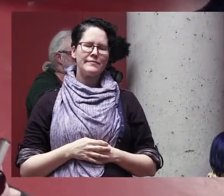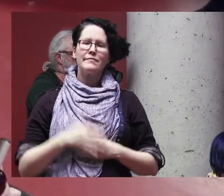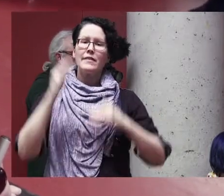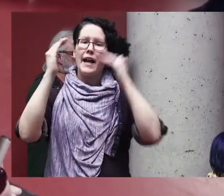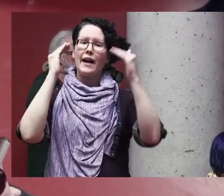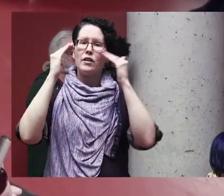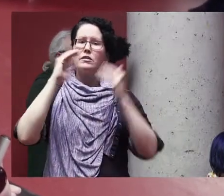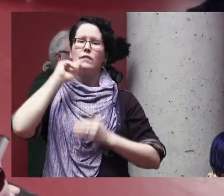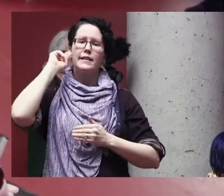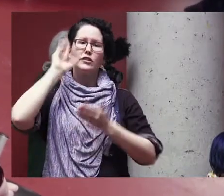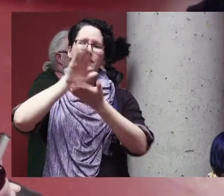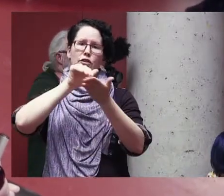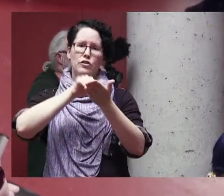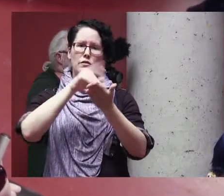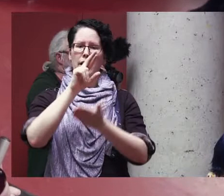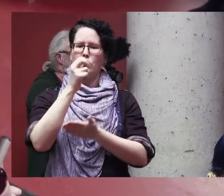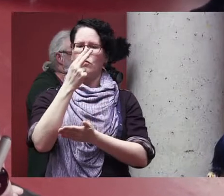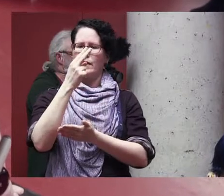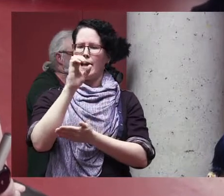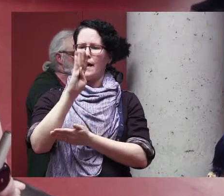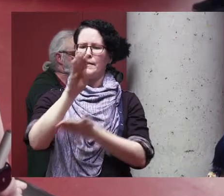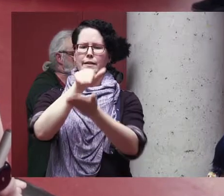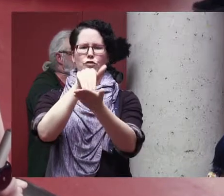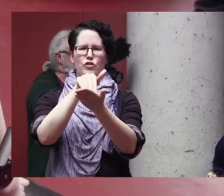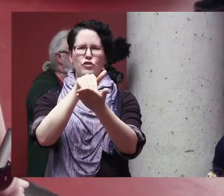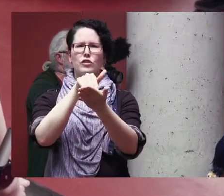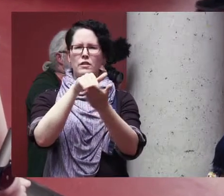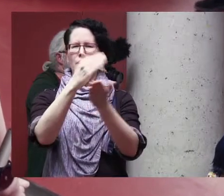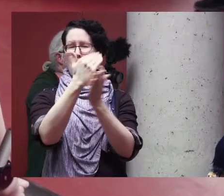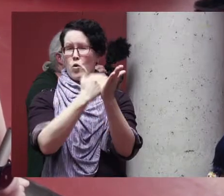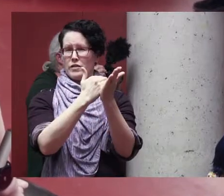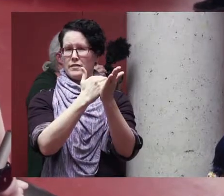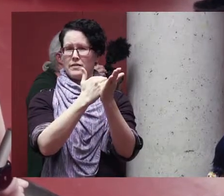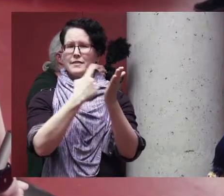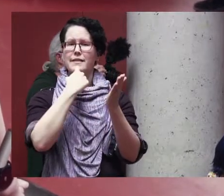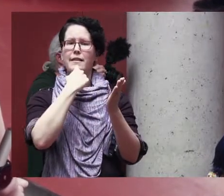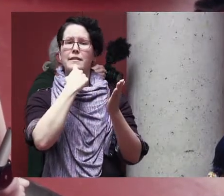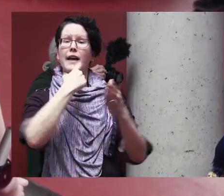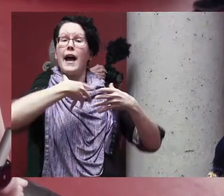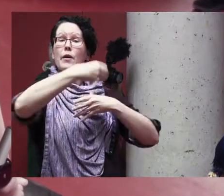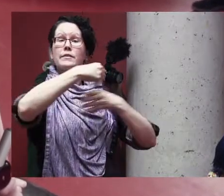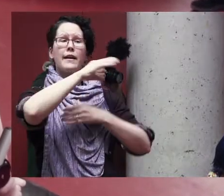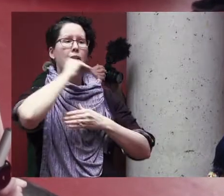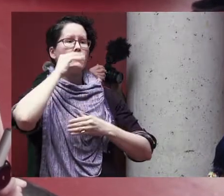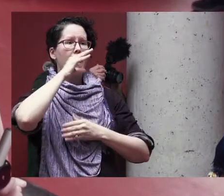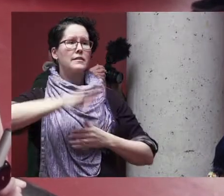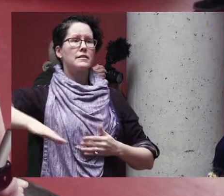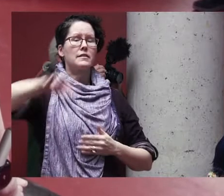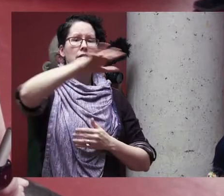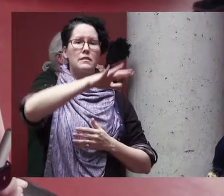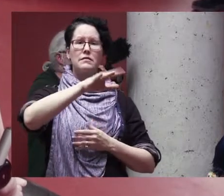rehabilitation centers, mainly in areas outside Halifax, another 600 Nova Scotians with a mix